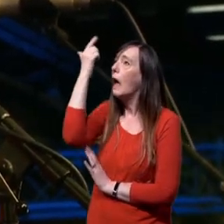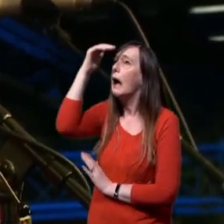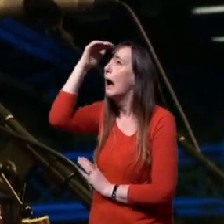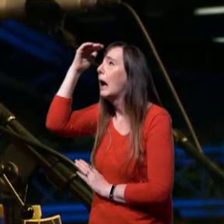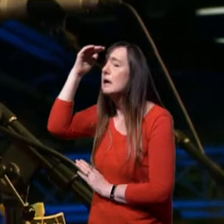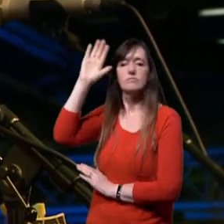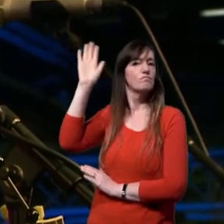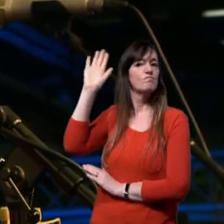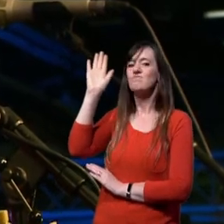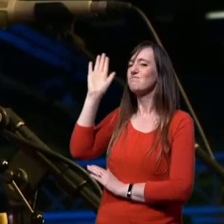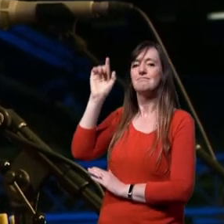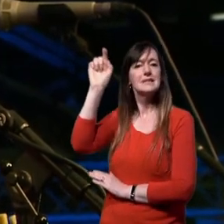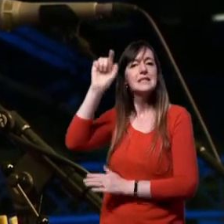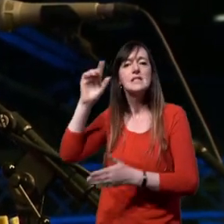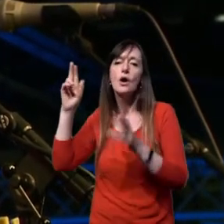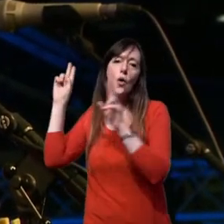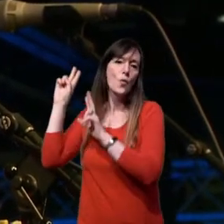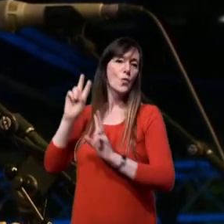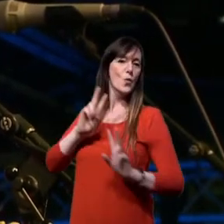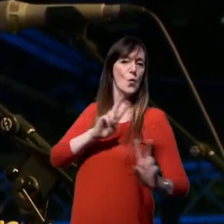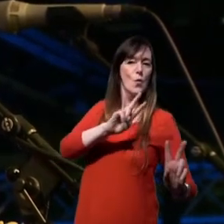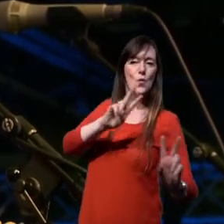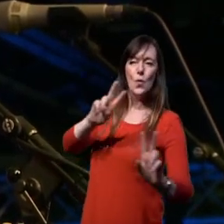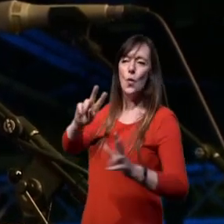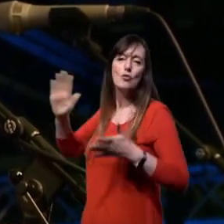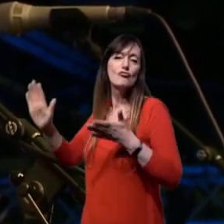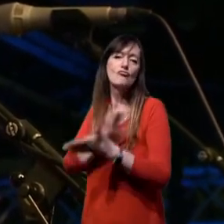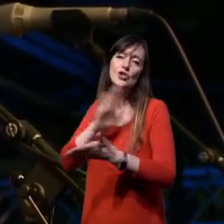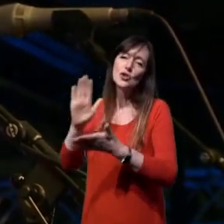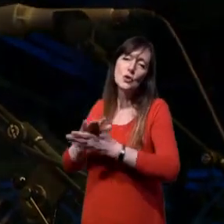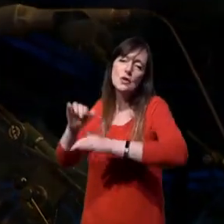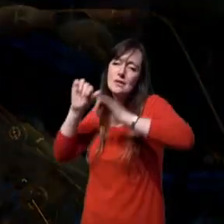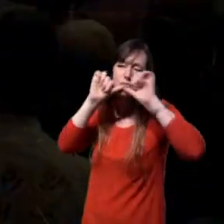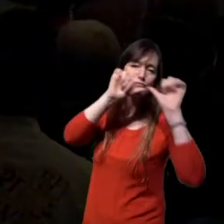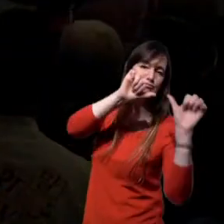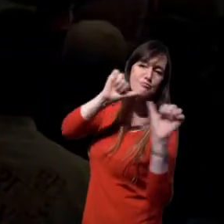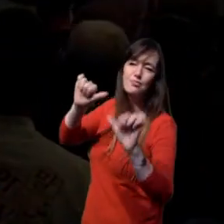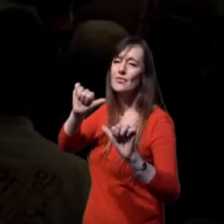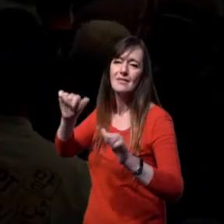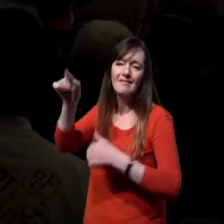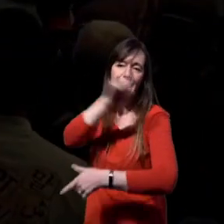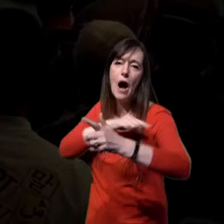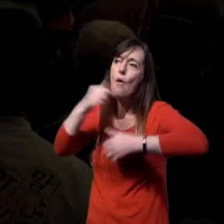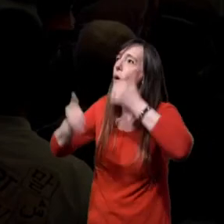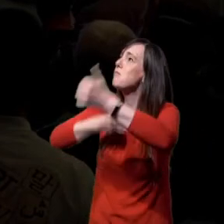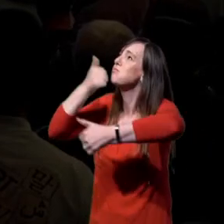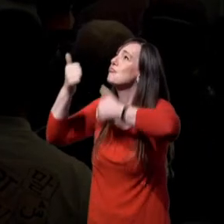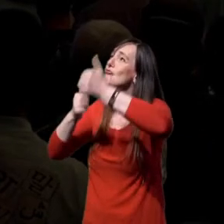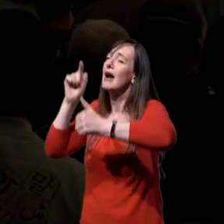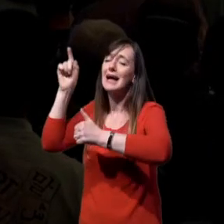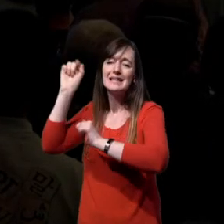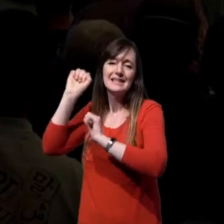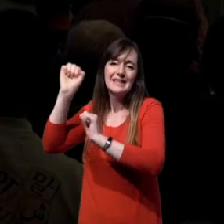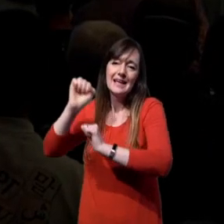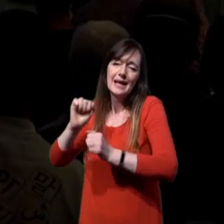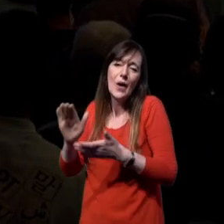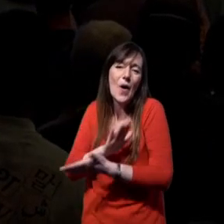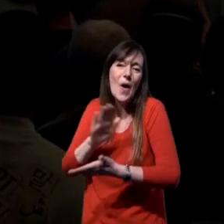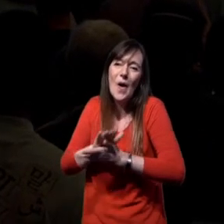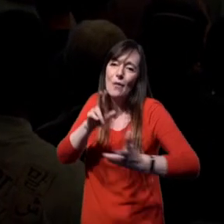he rejoices over us with singing himself. He delights in our praise, and let's delight in him tonight together.